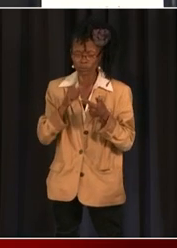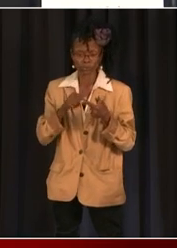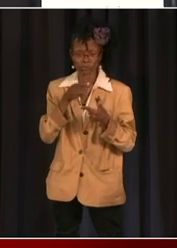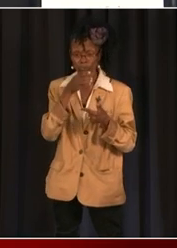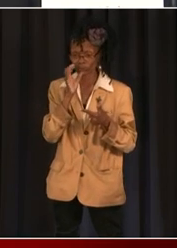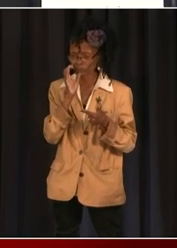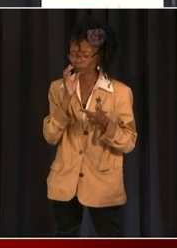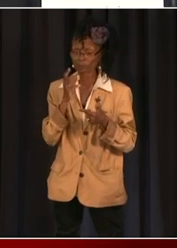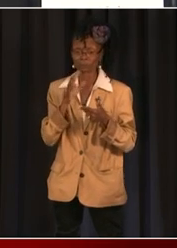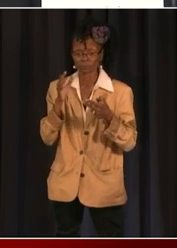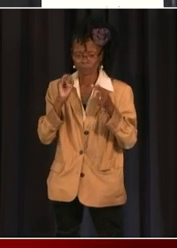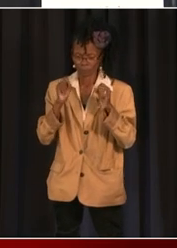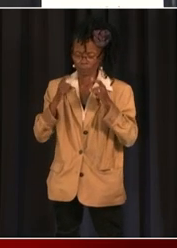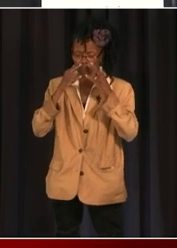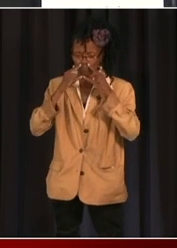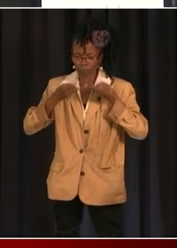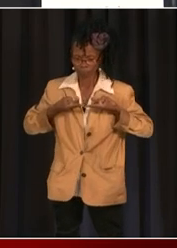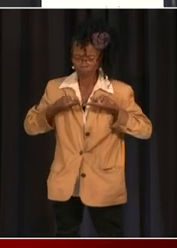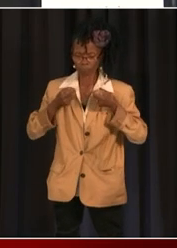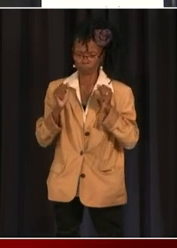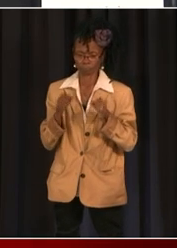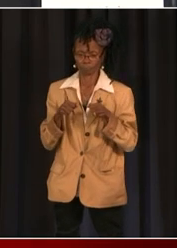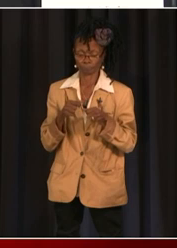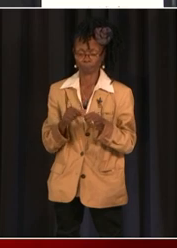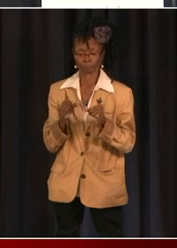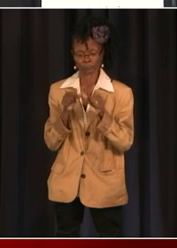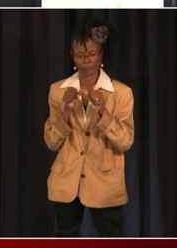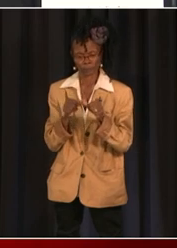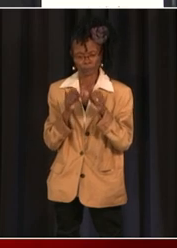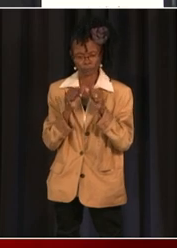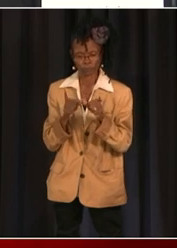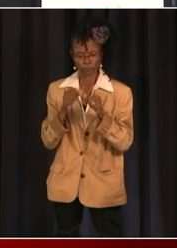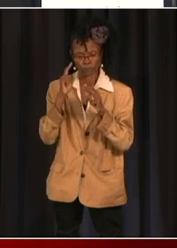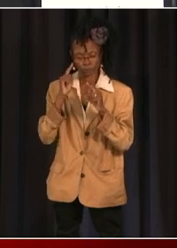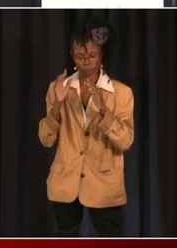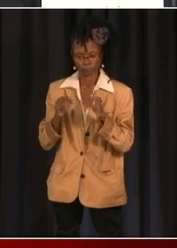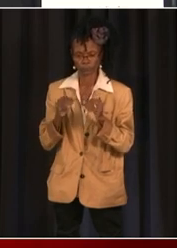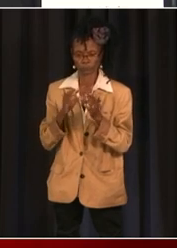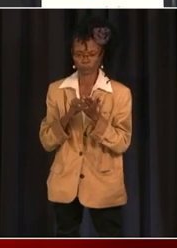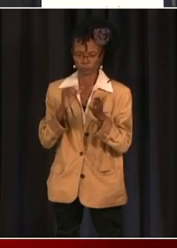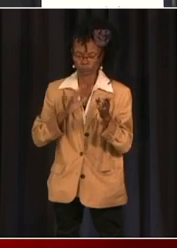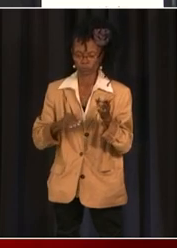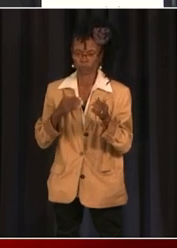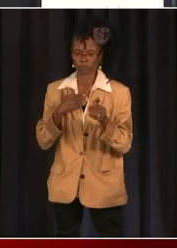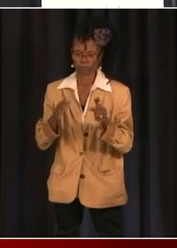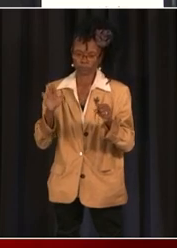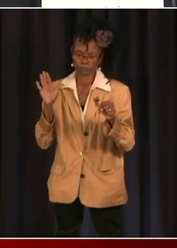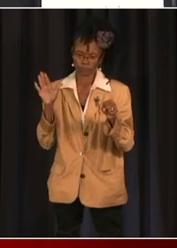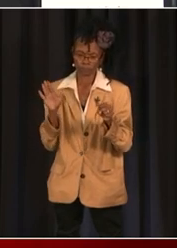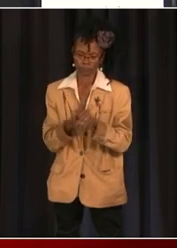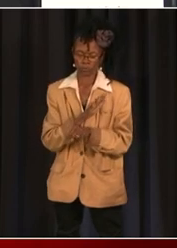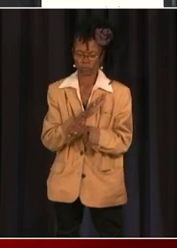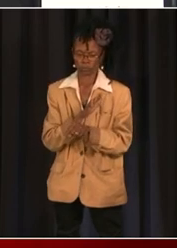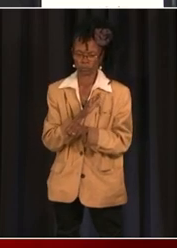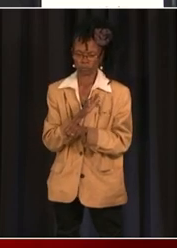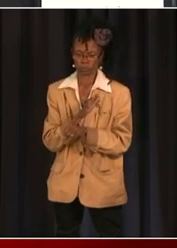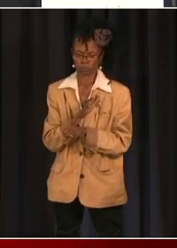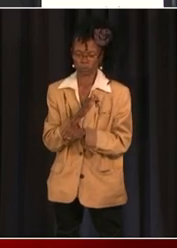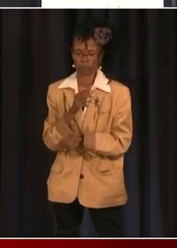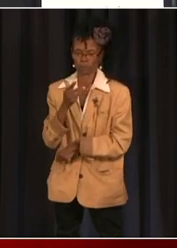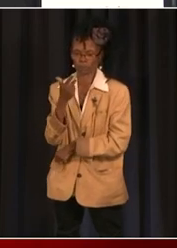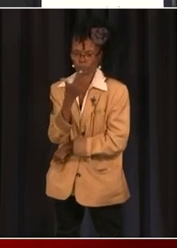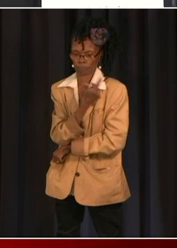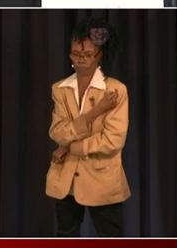We're reminding all of our families that we're still expecting students to have a complete pediatric immunization record.